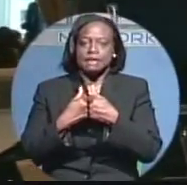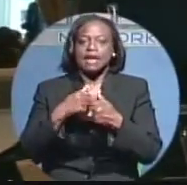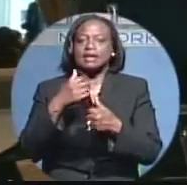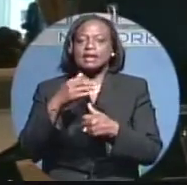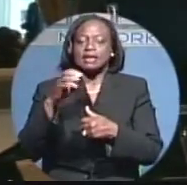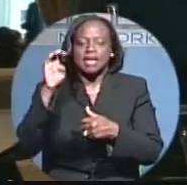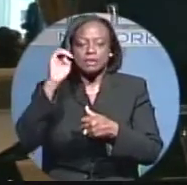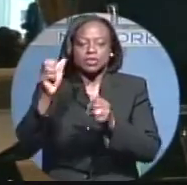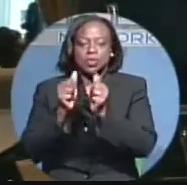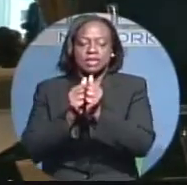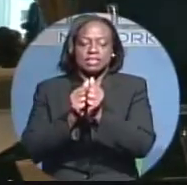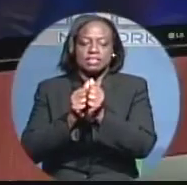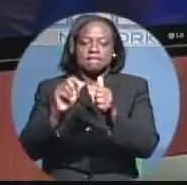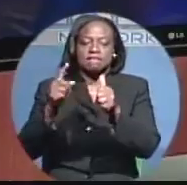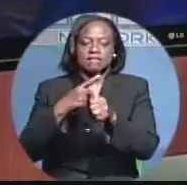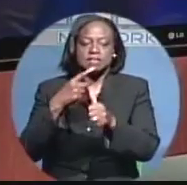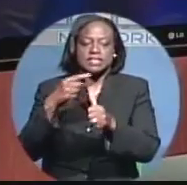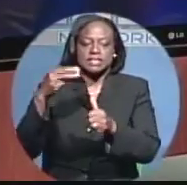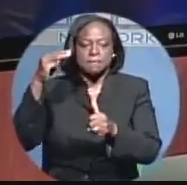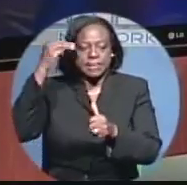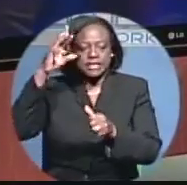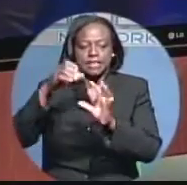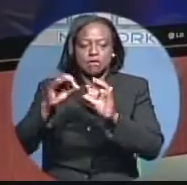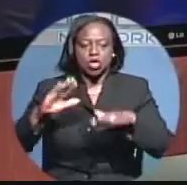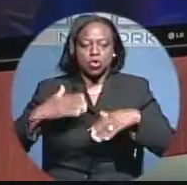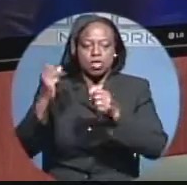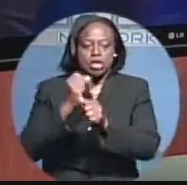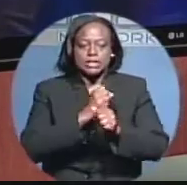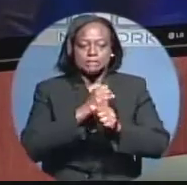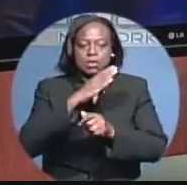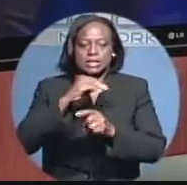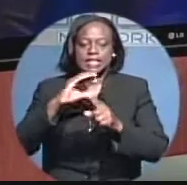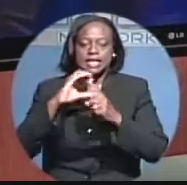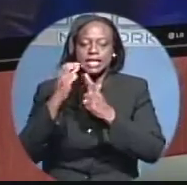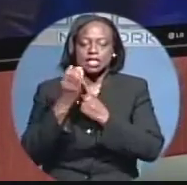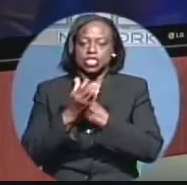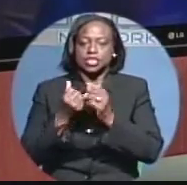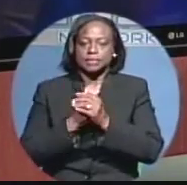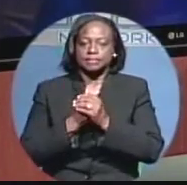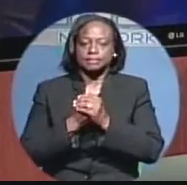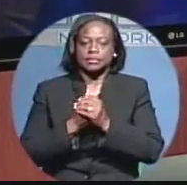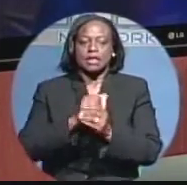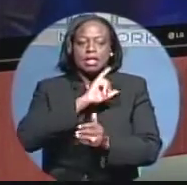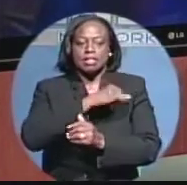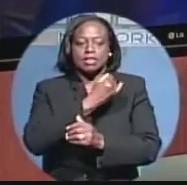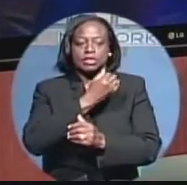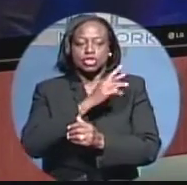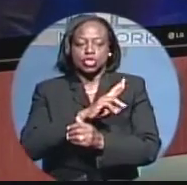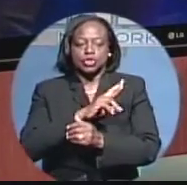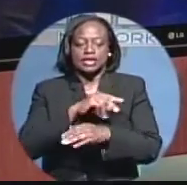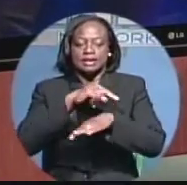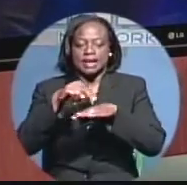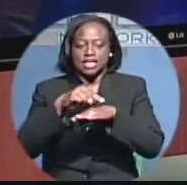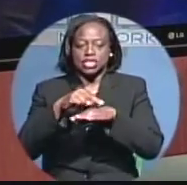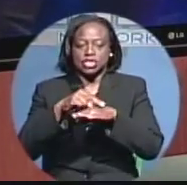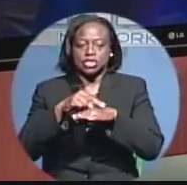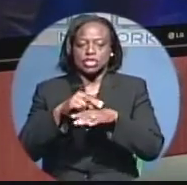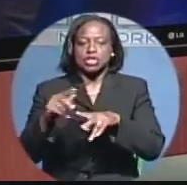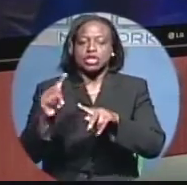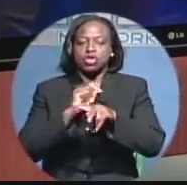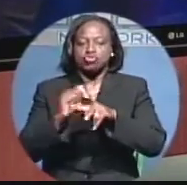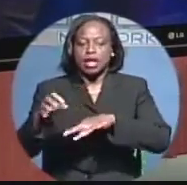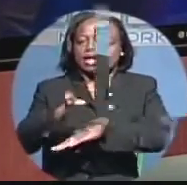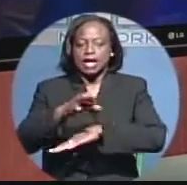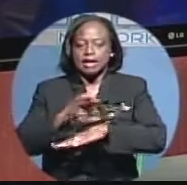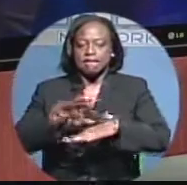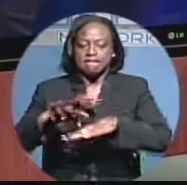of Youth, Sports and Culture. Well, following a successful Junior Nationals this past weekend, track and field fans have another exciting event